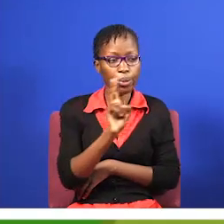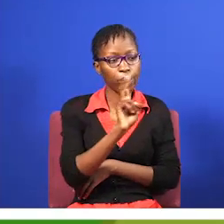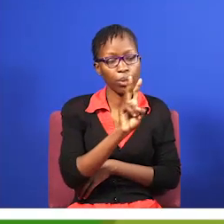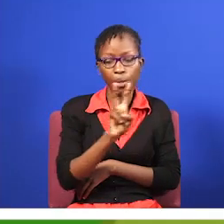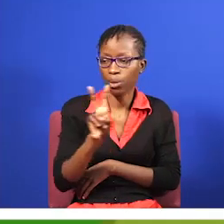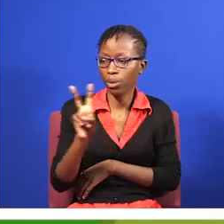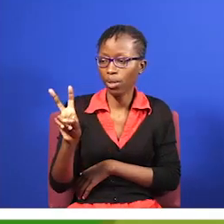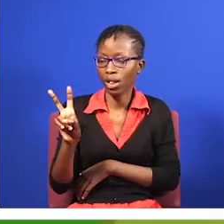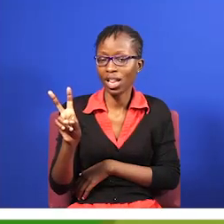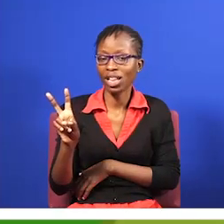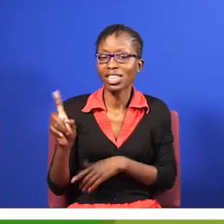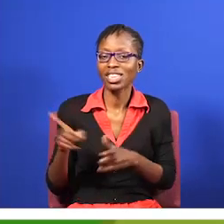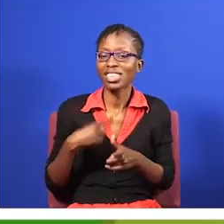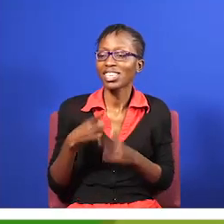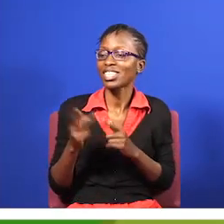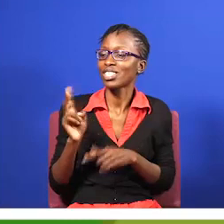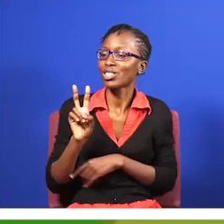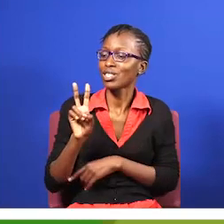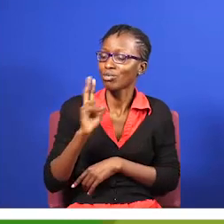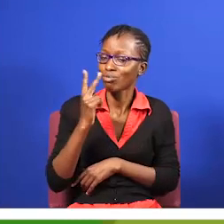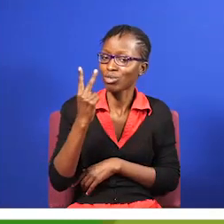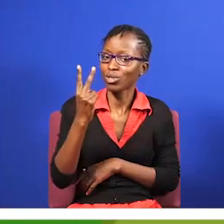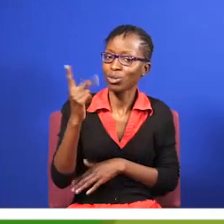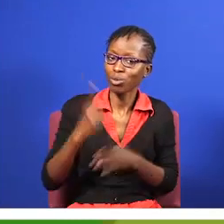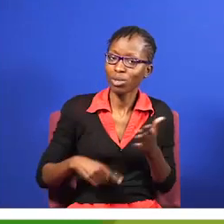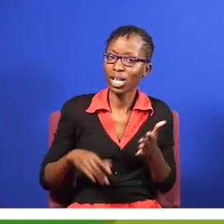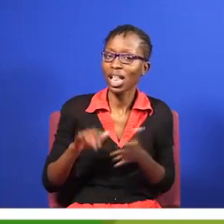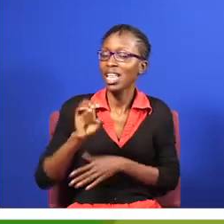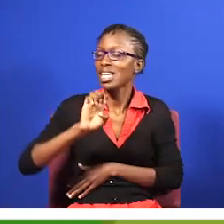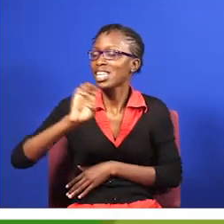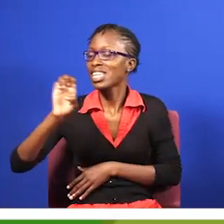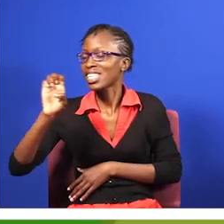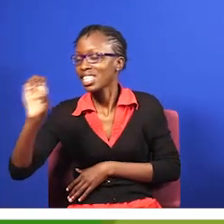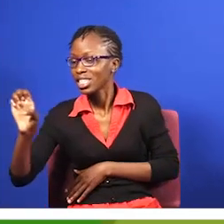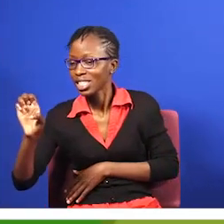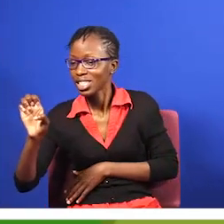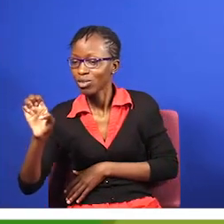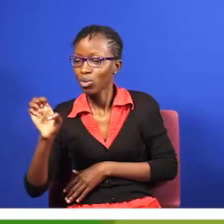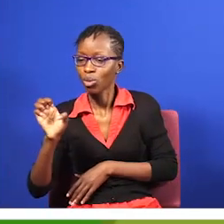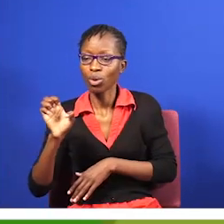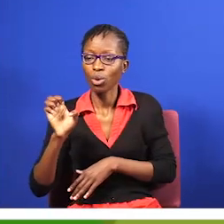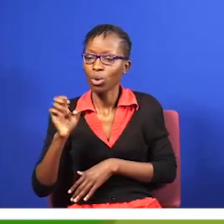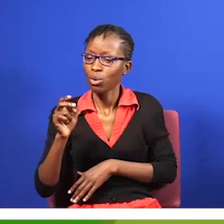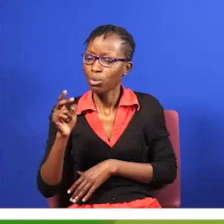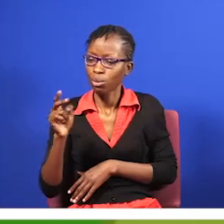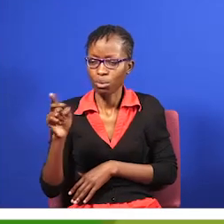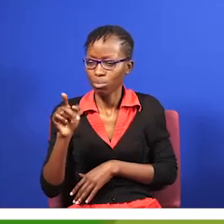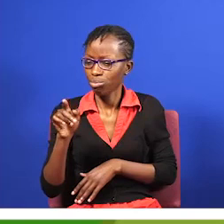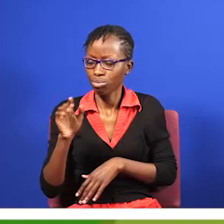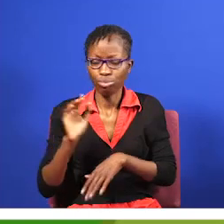sides. And behold, he saw that the east was looking very, very